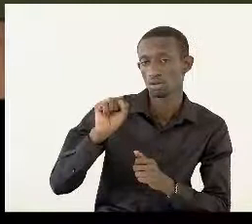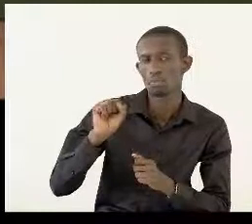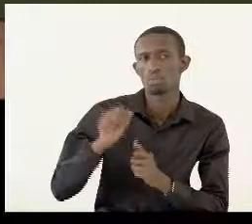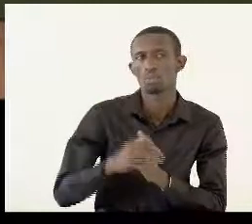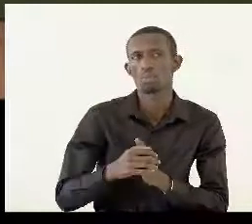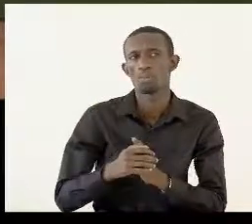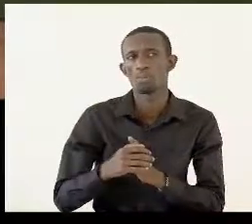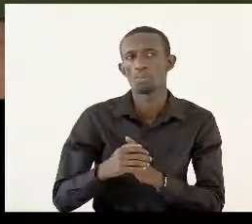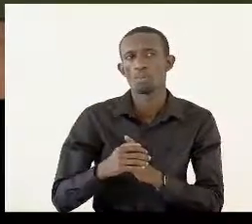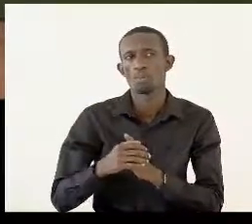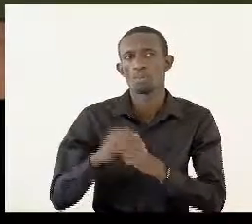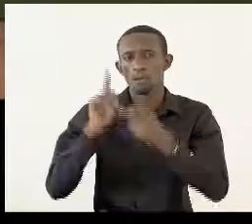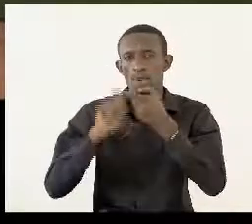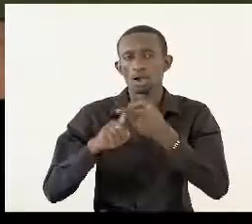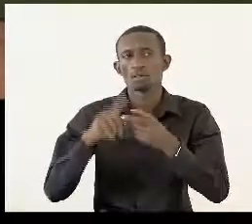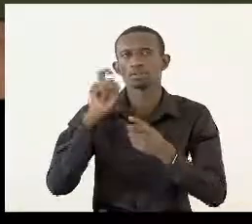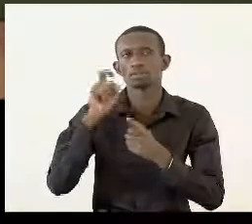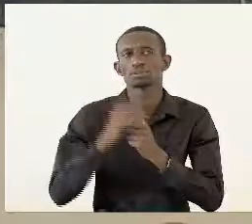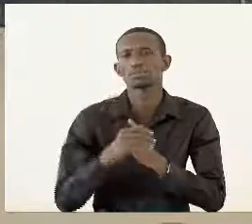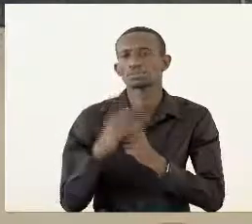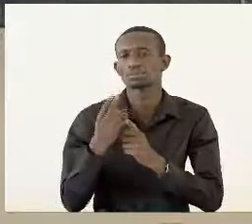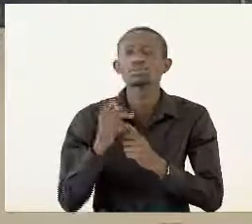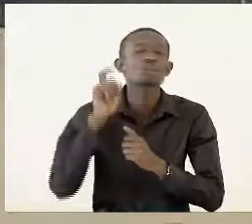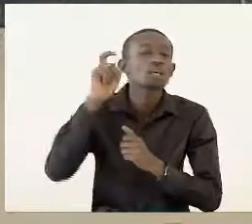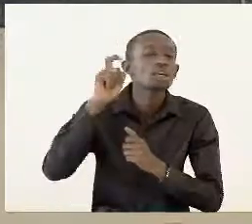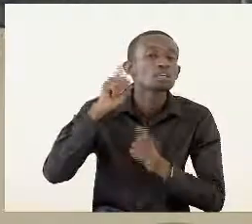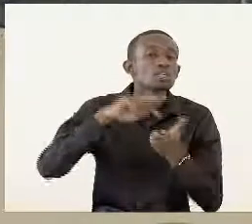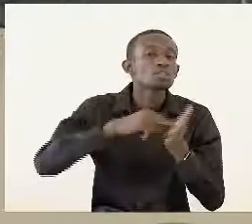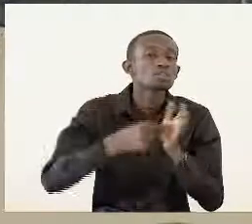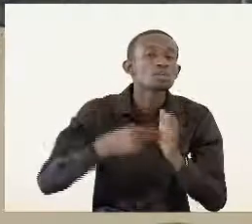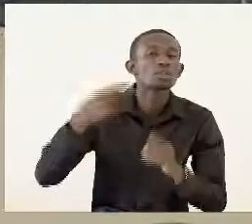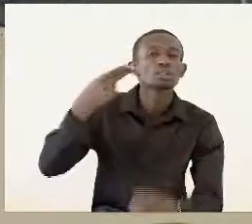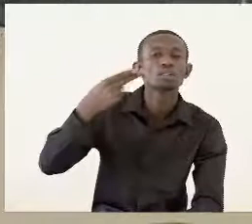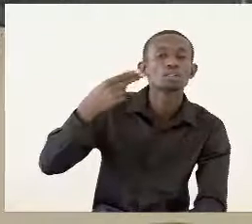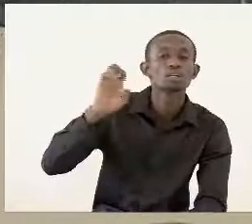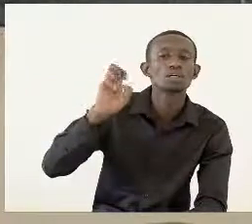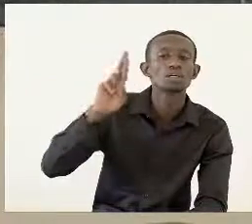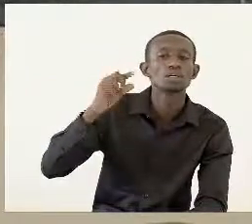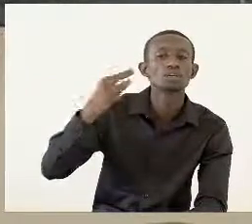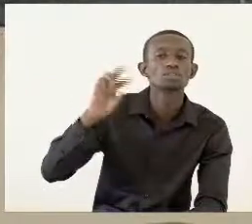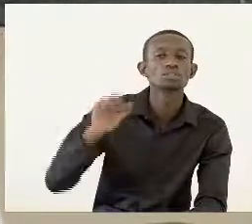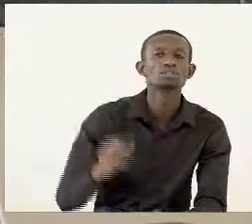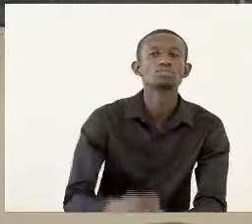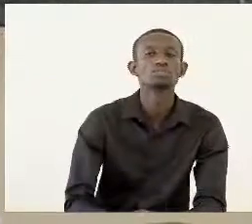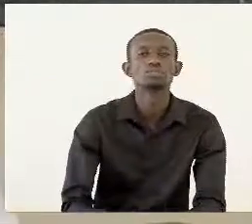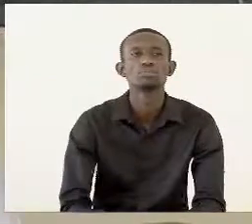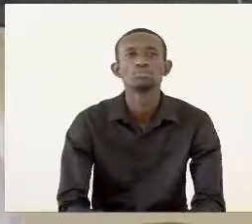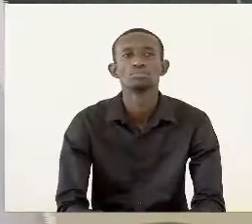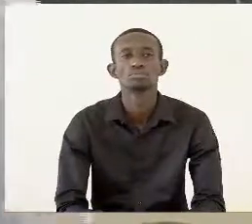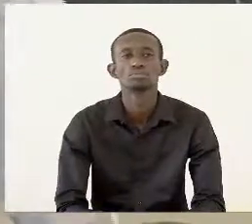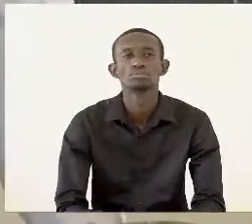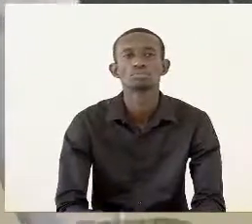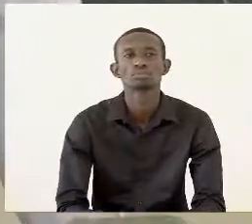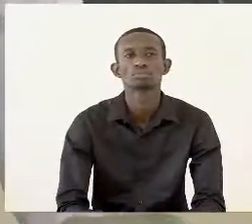say in the gaseous state, X stands for the halogen. Remember, they exist as diatomic